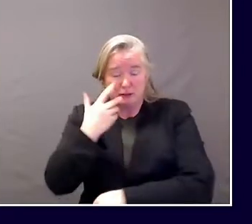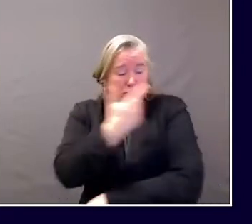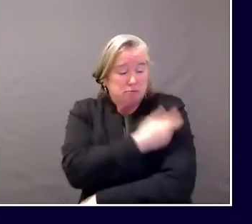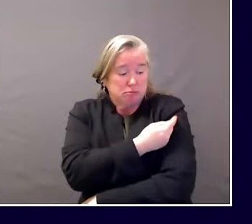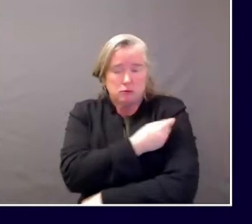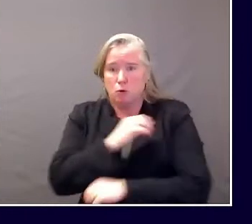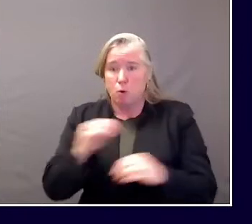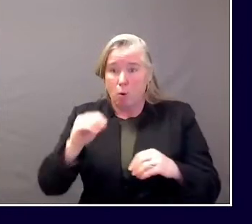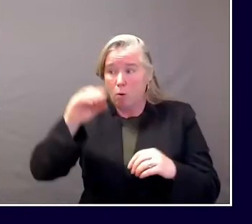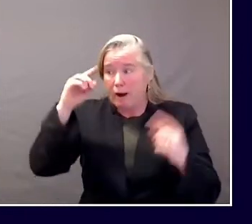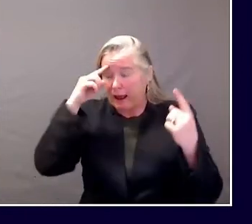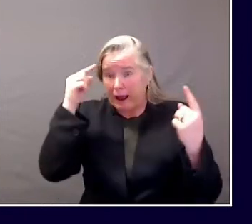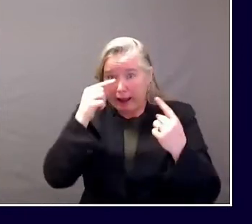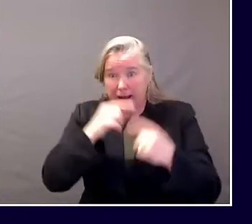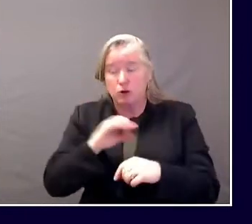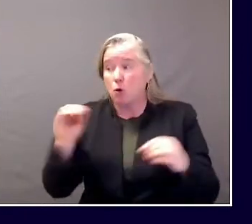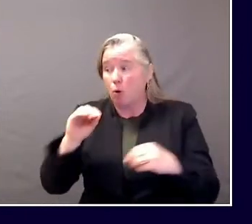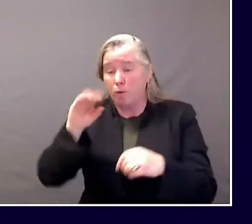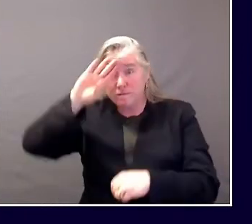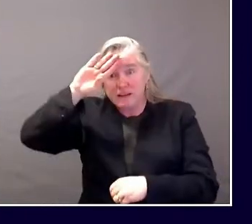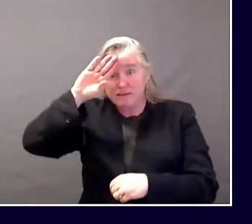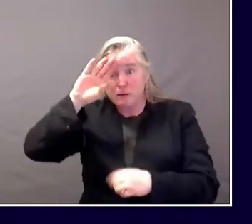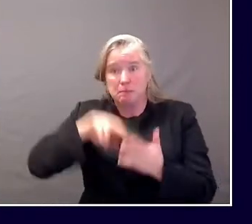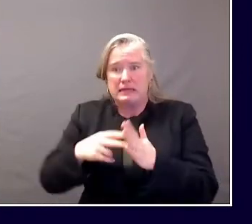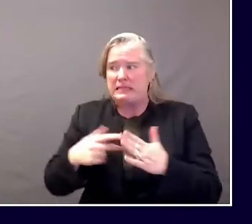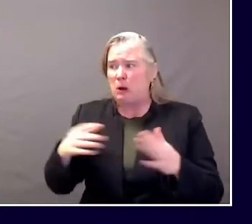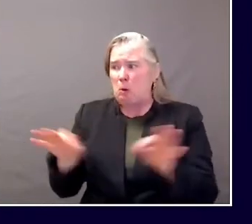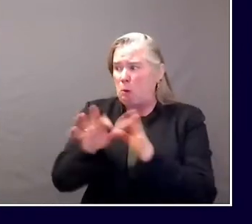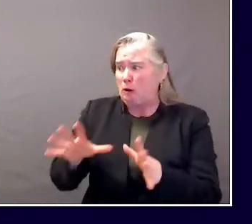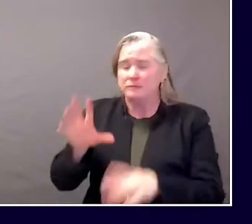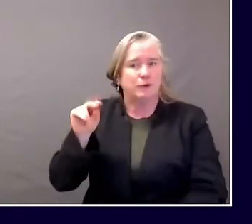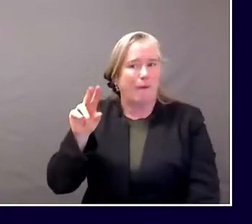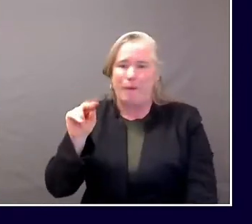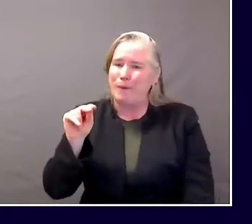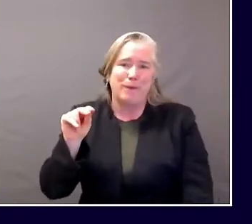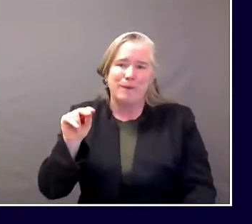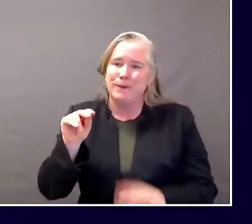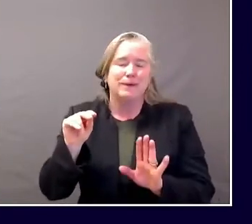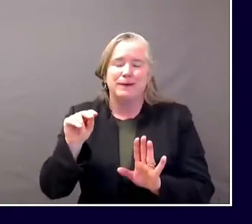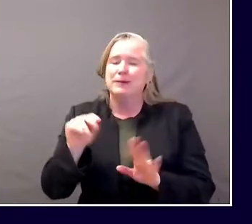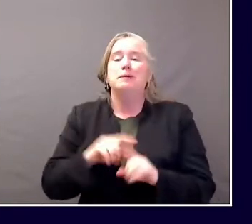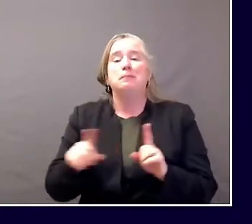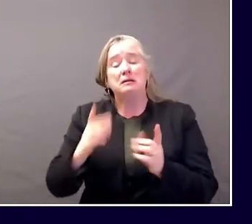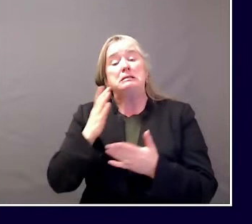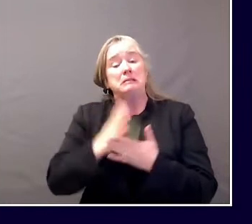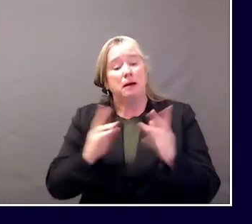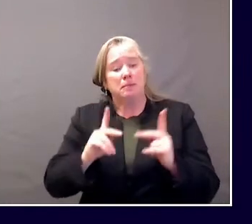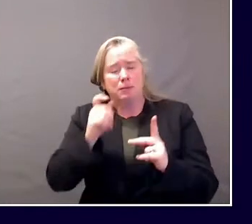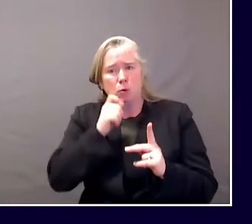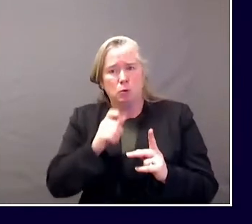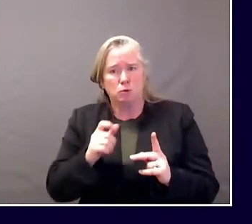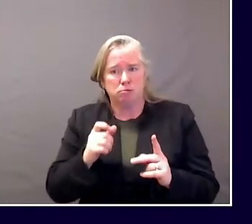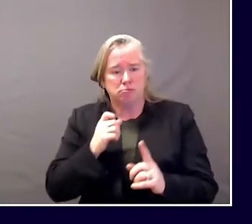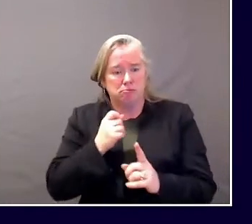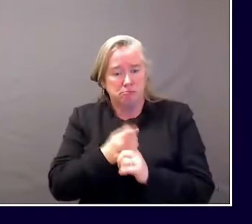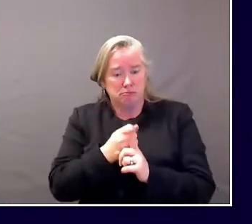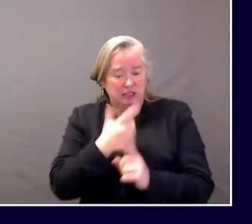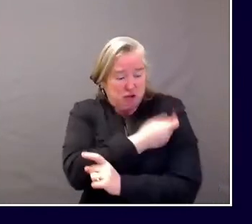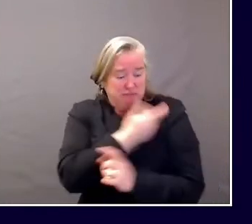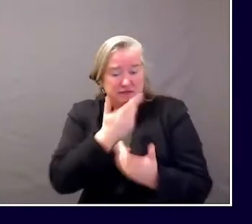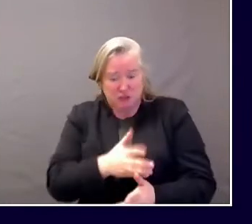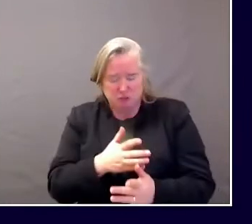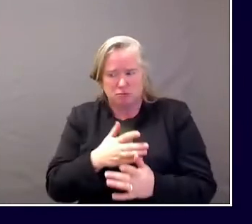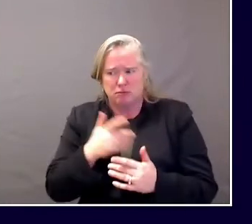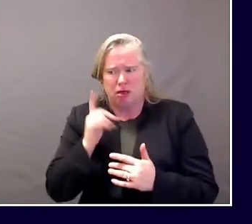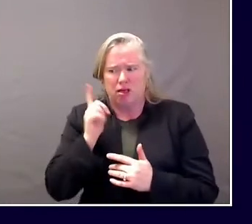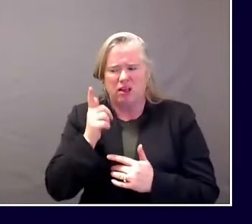fever, does that mean it didn't work? Not at all. But it does happen in a few people, and it's important to know that if you get the